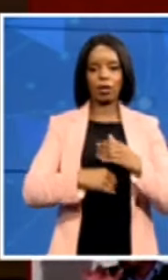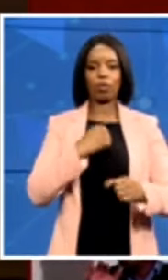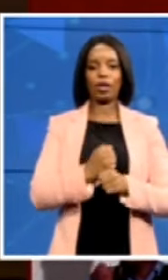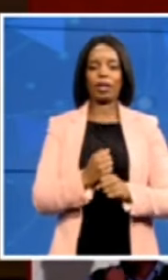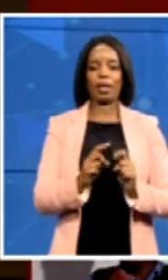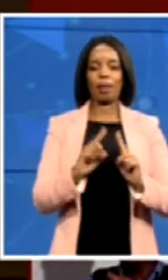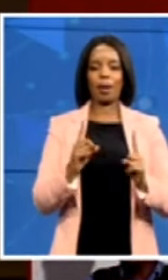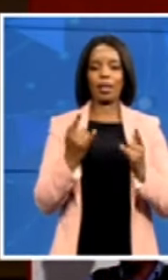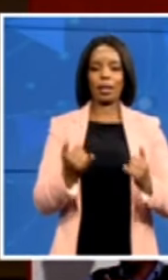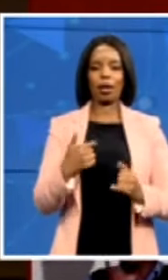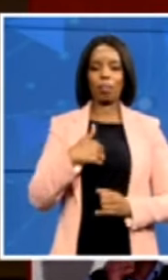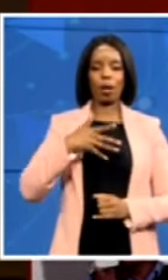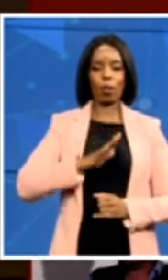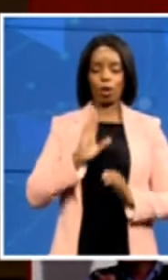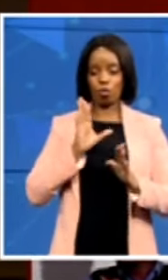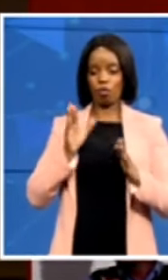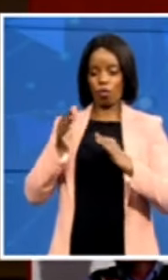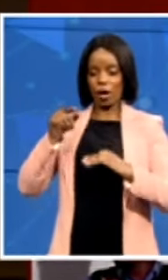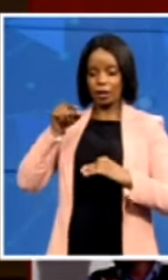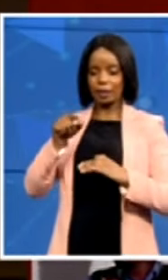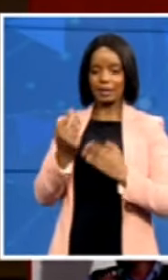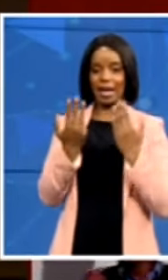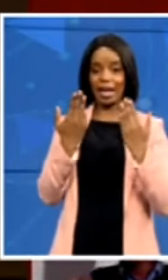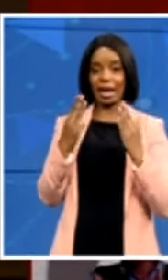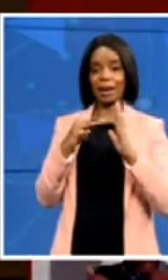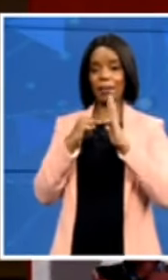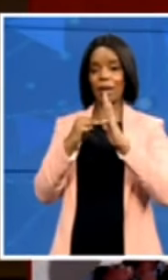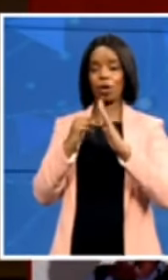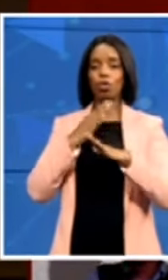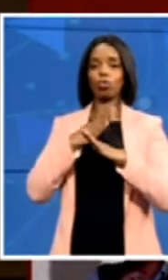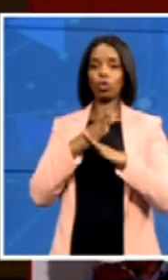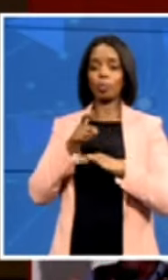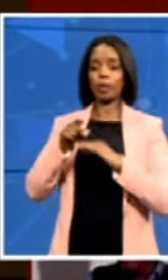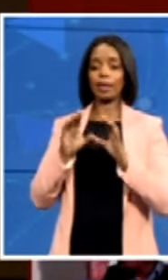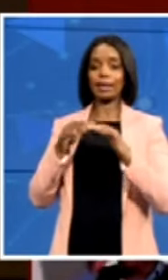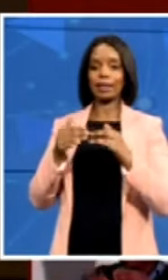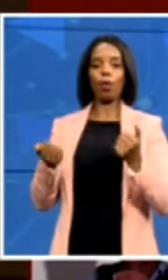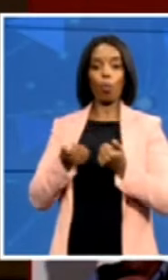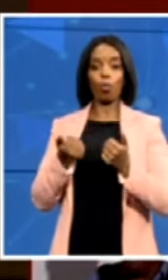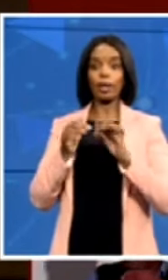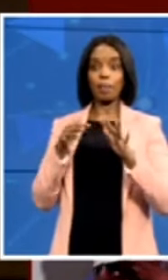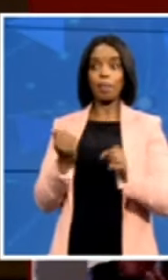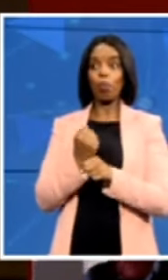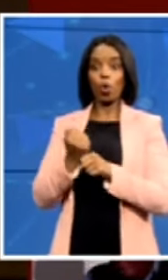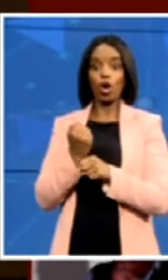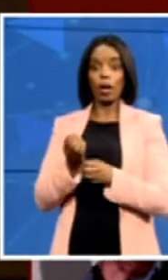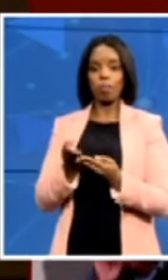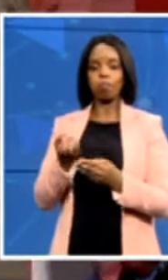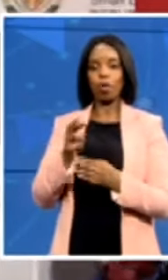the informal sector, is it already created, or are you going to add to that, or is that the target that your department